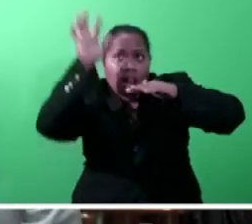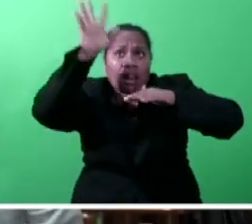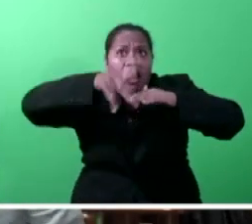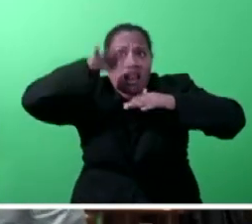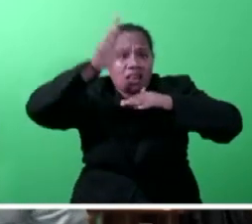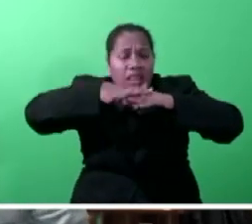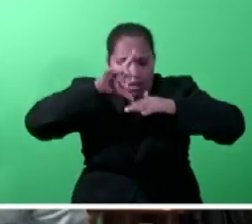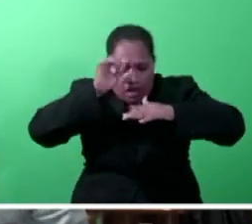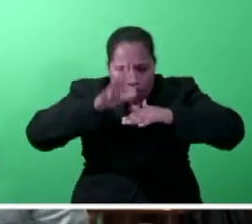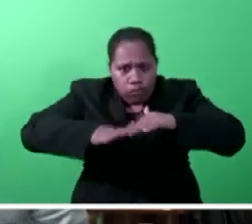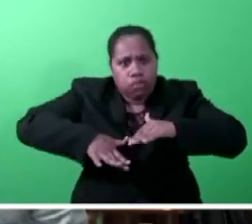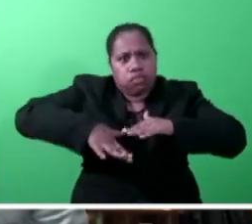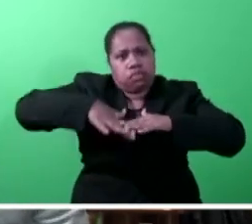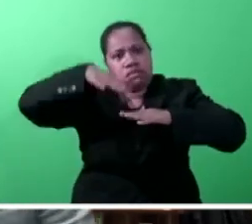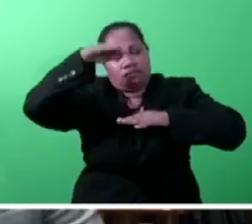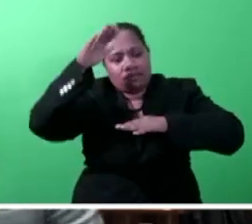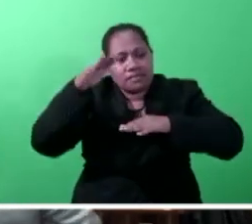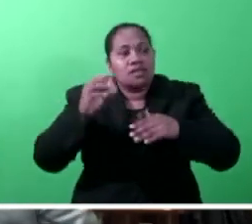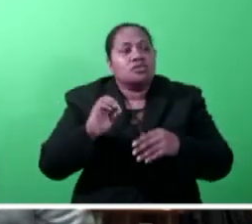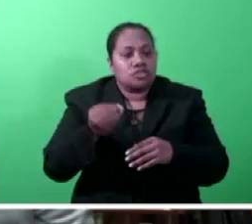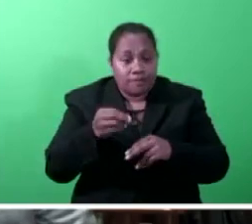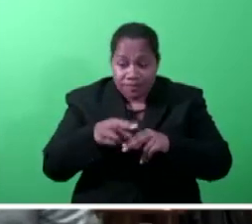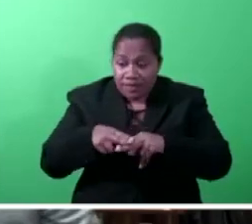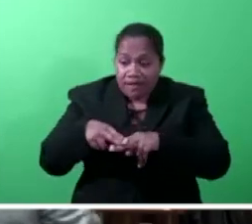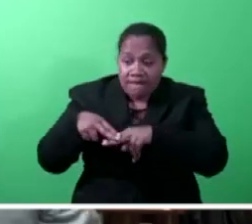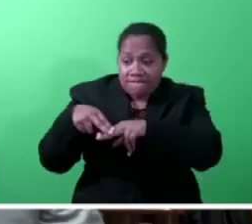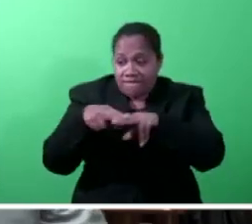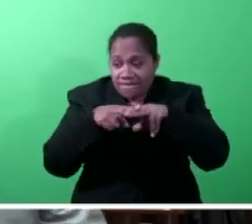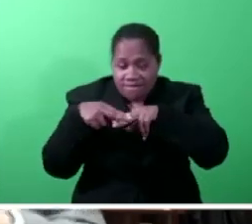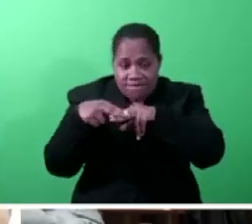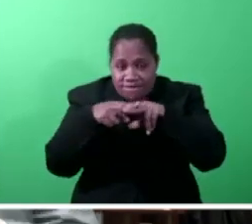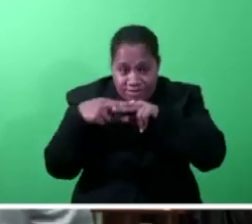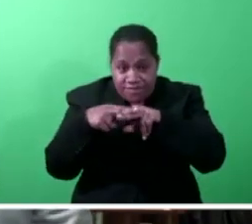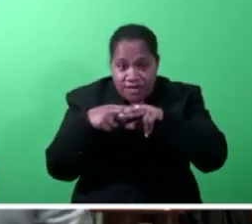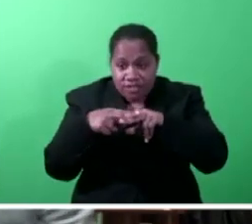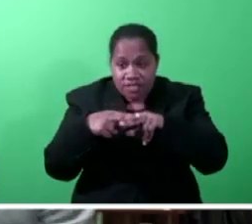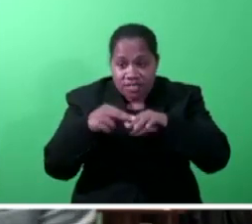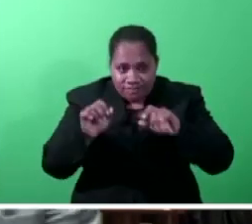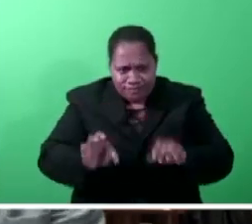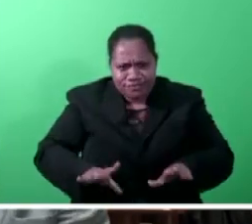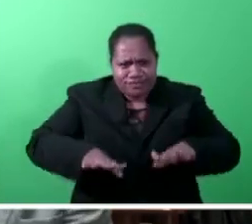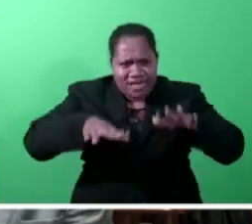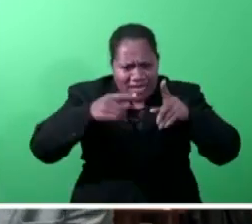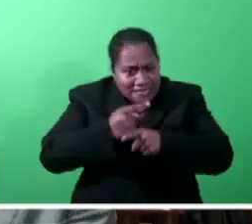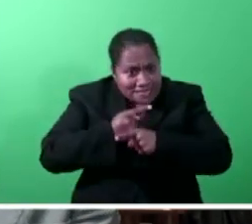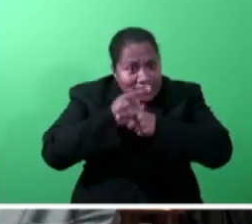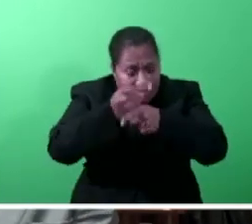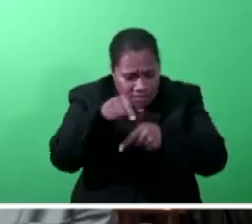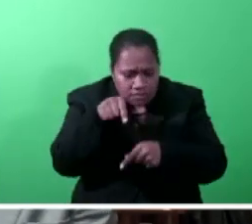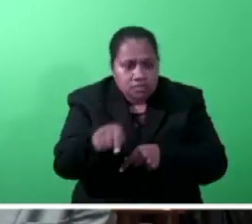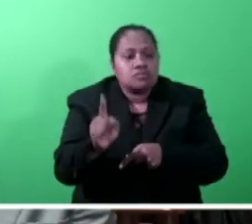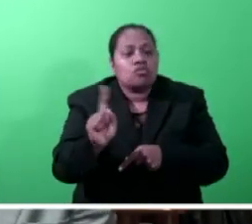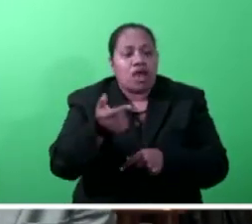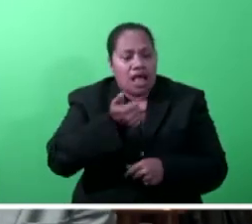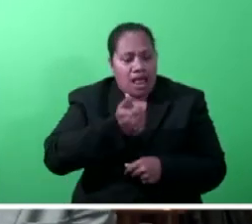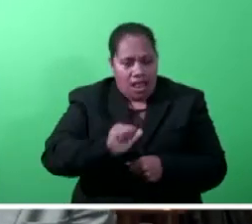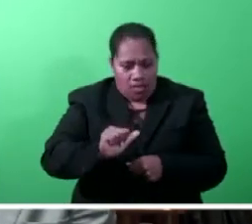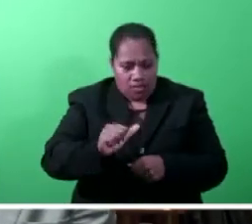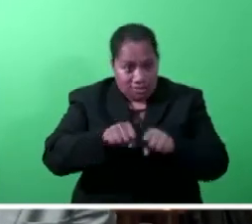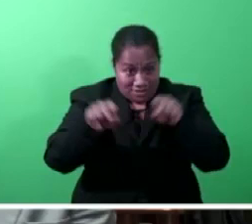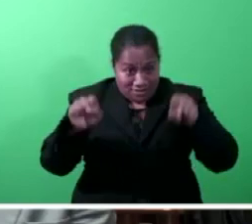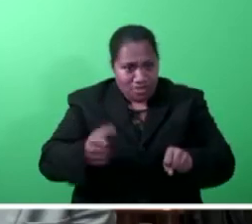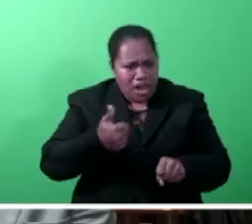Flood Guidance System. Fiji Flash Guidance System. This is a system that will allow us to keep track of the likelihood of